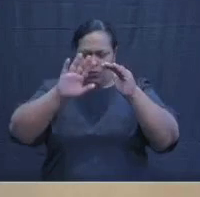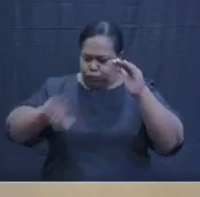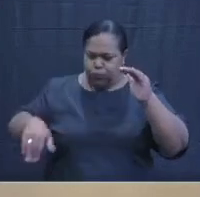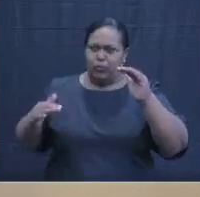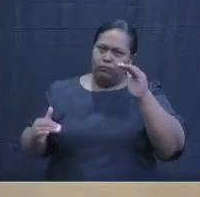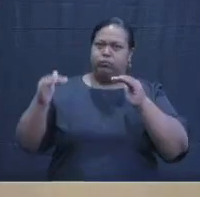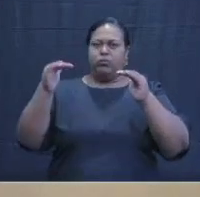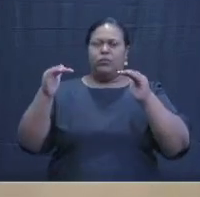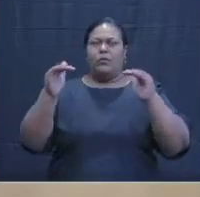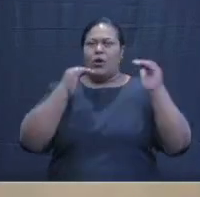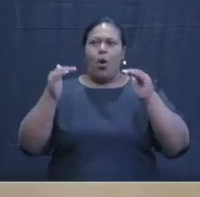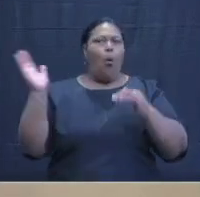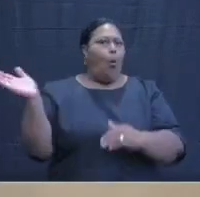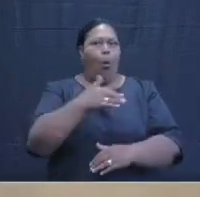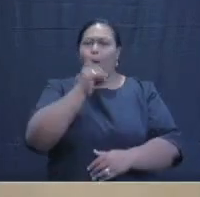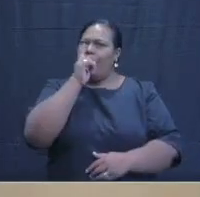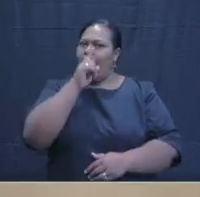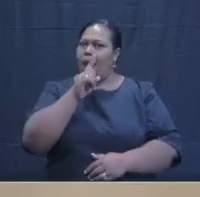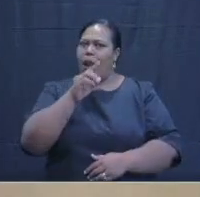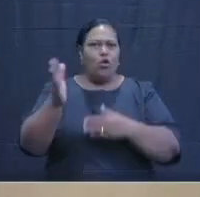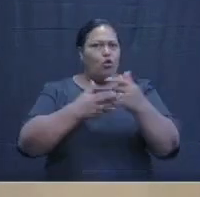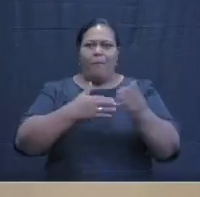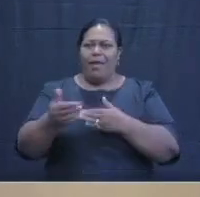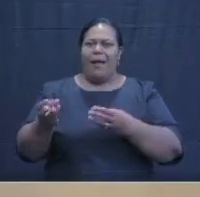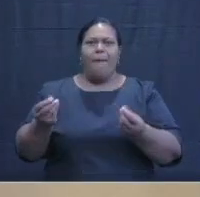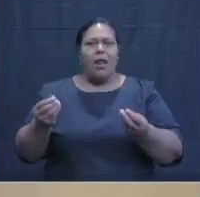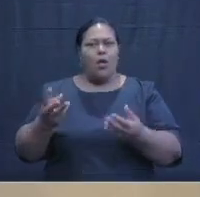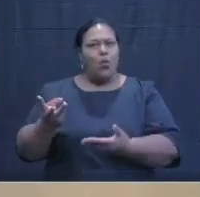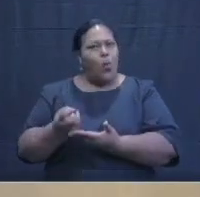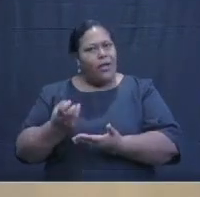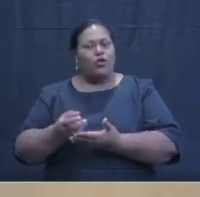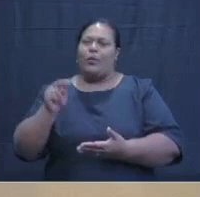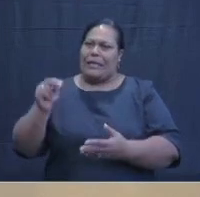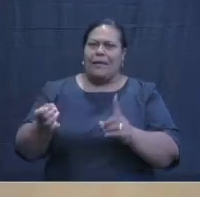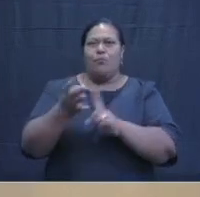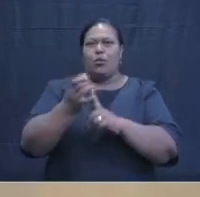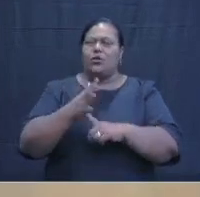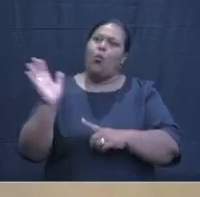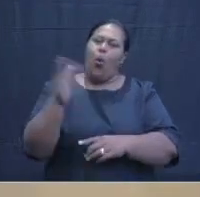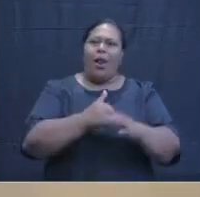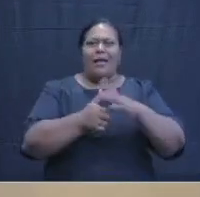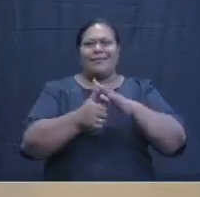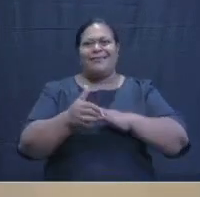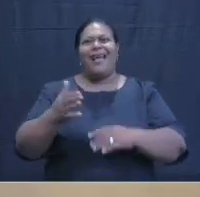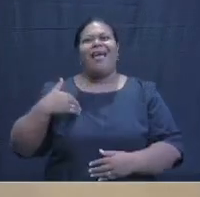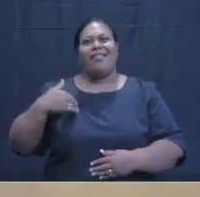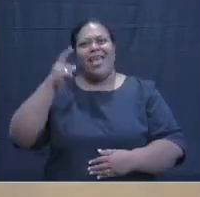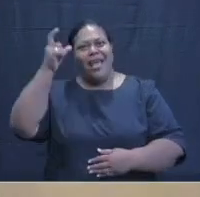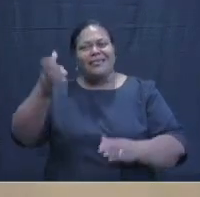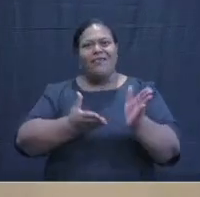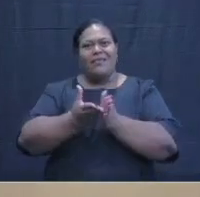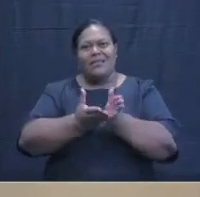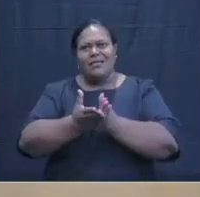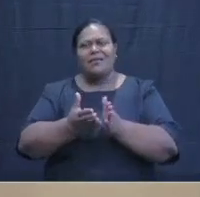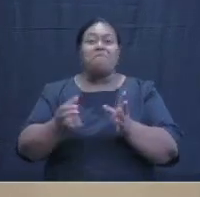individuals, regardless of income, have access to vital healthcare services. It means advocating